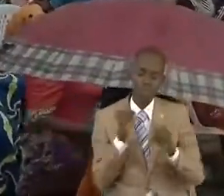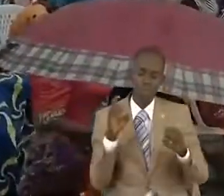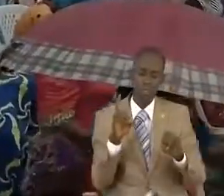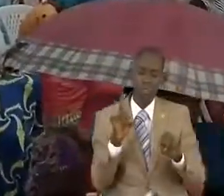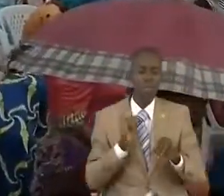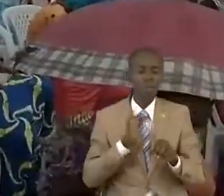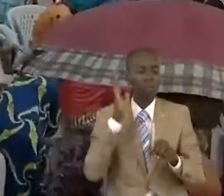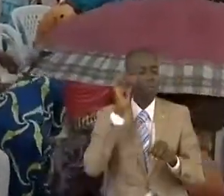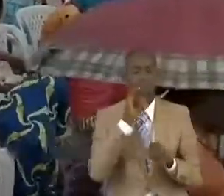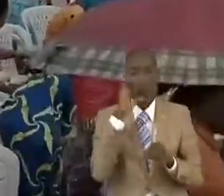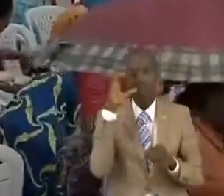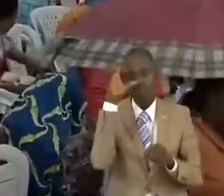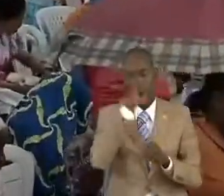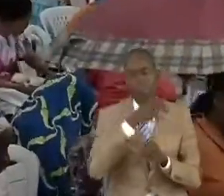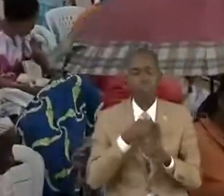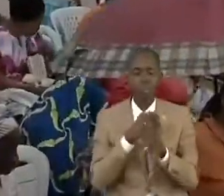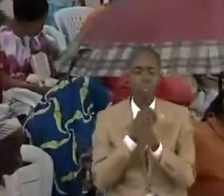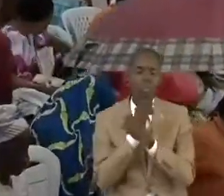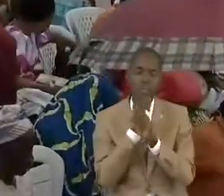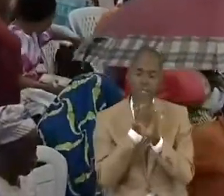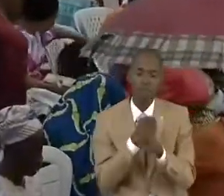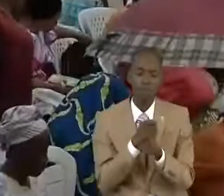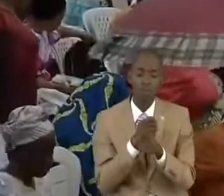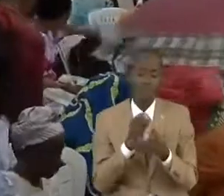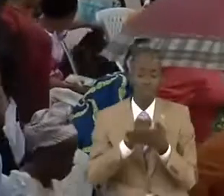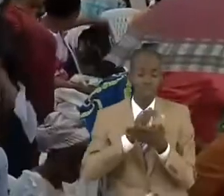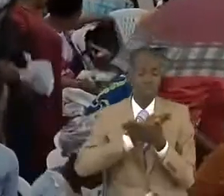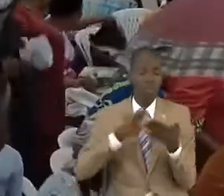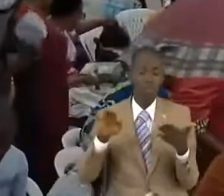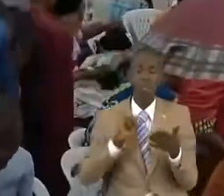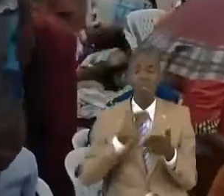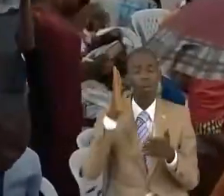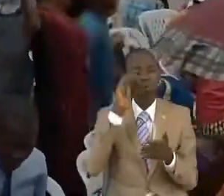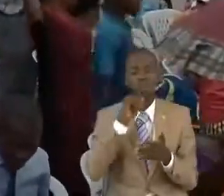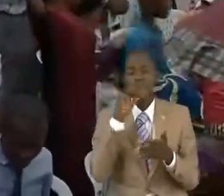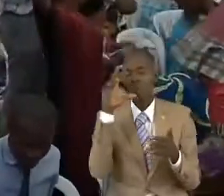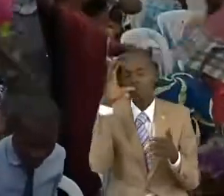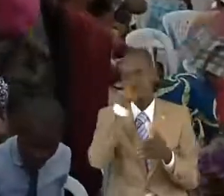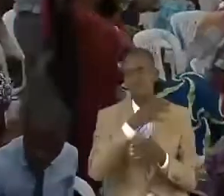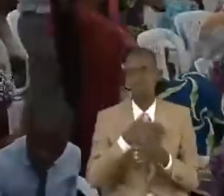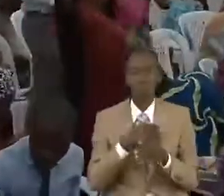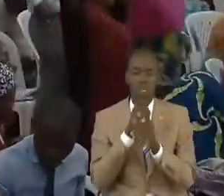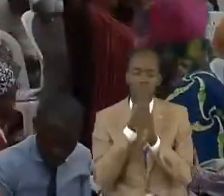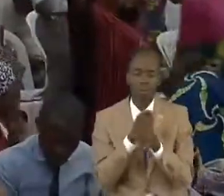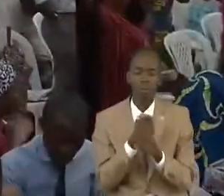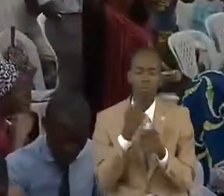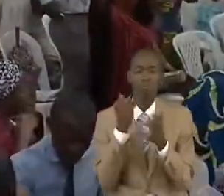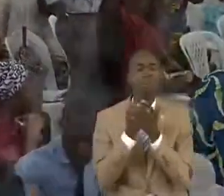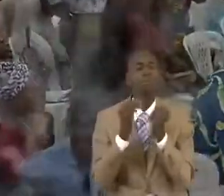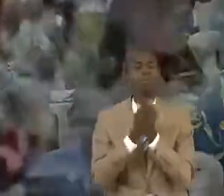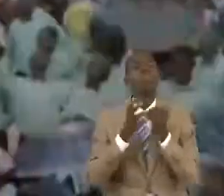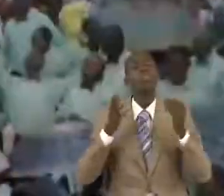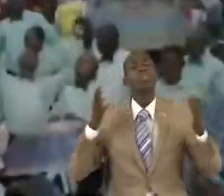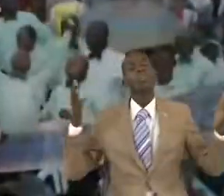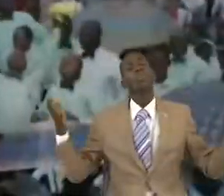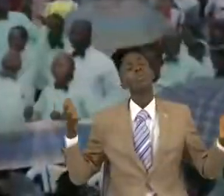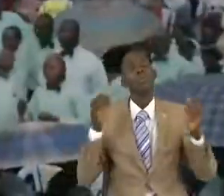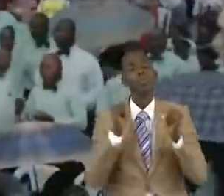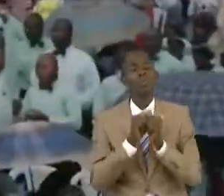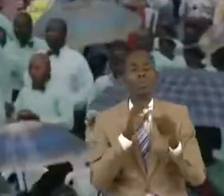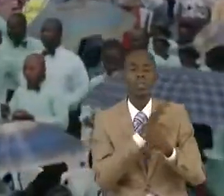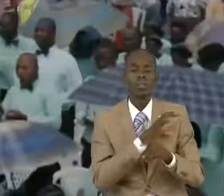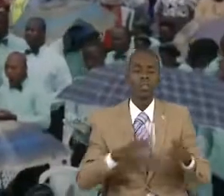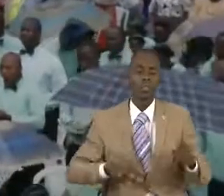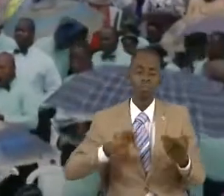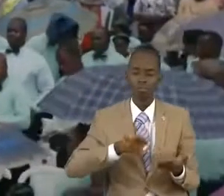reward. Sanctified, I will not miss my reward. Crucified with Christ. Dead and